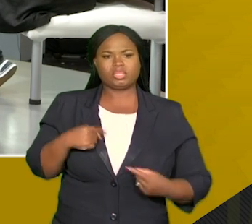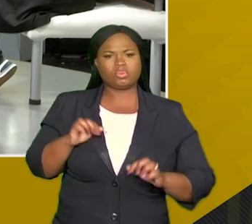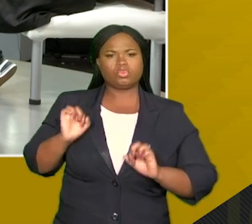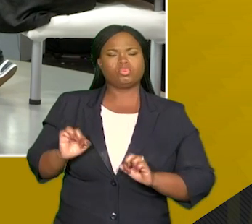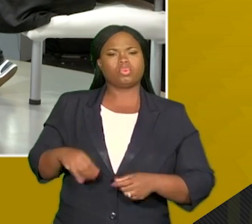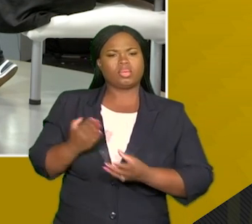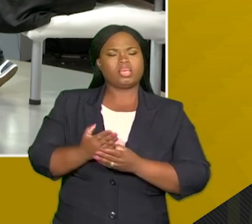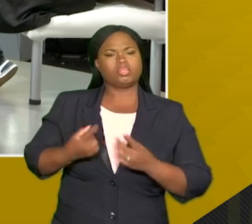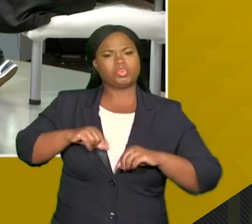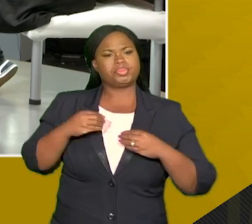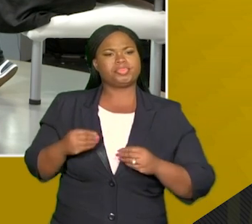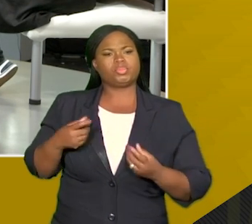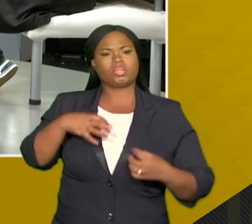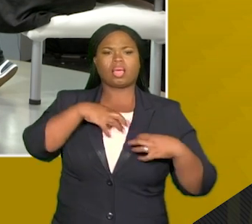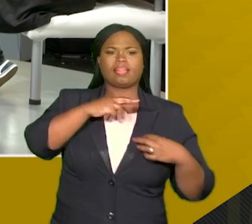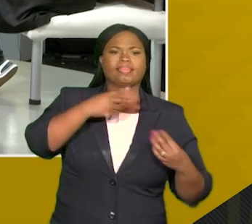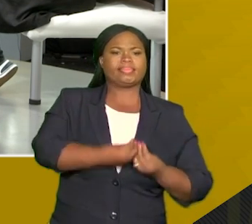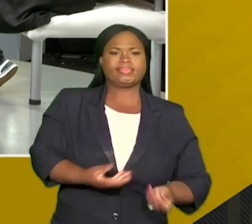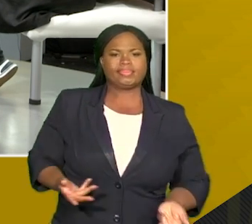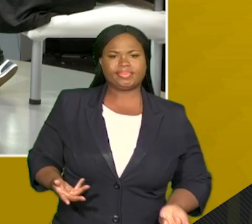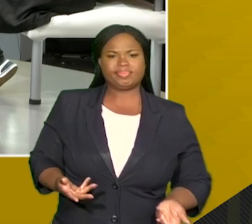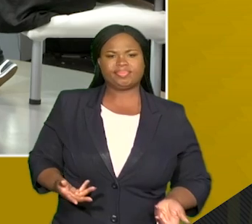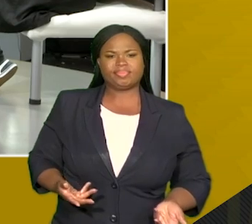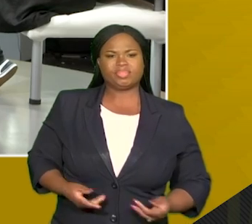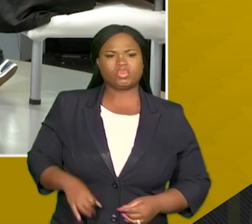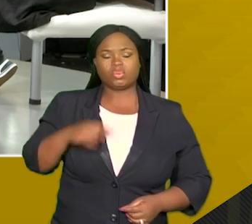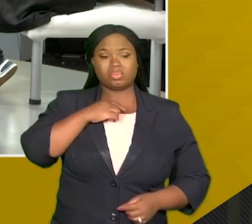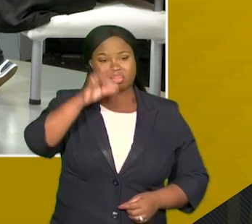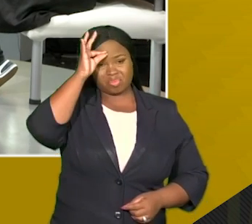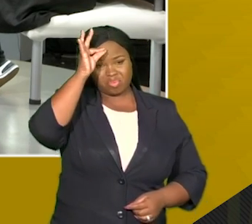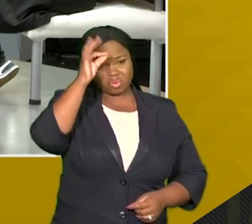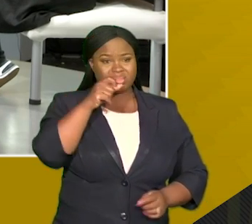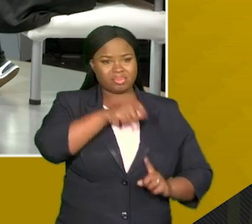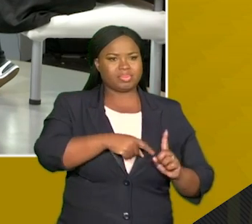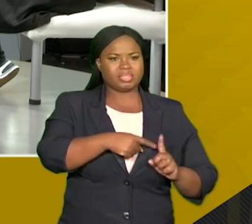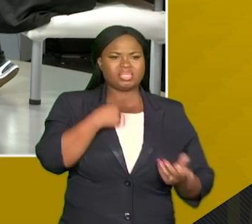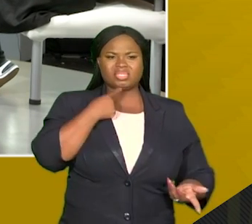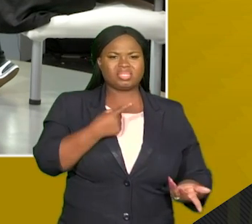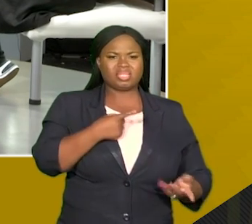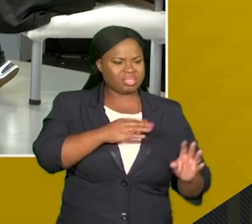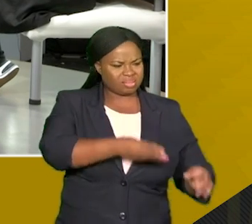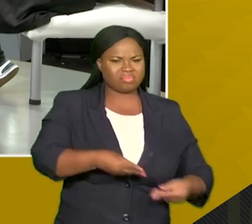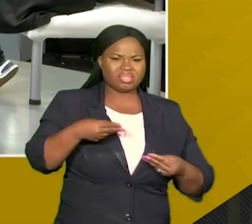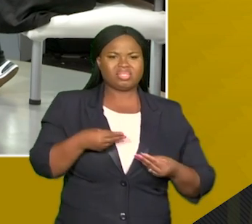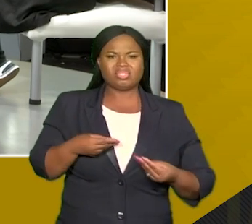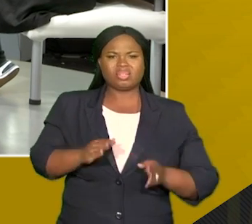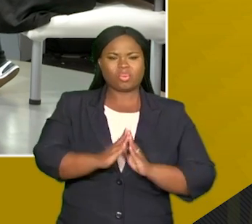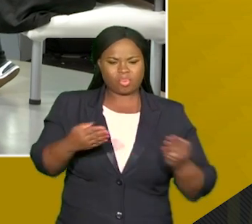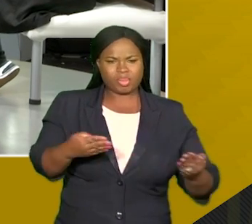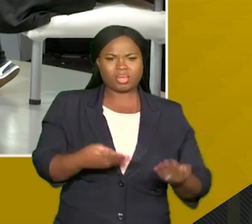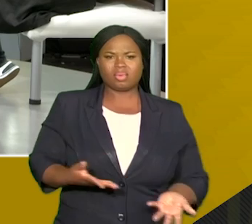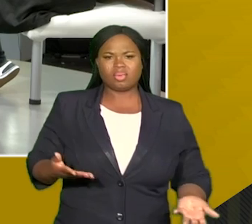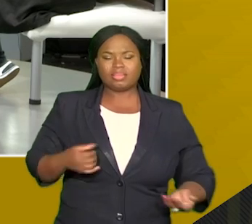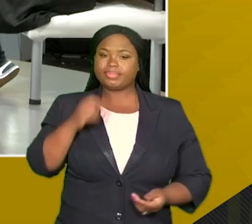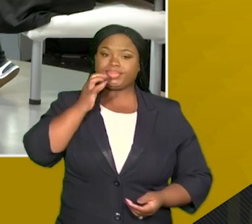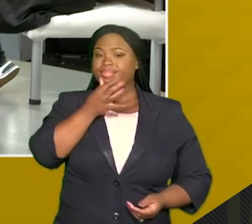AK. Sure. What and should the, I do after and that? Case is I mean, it's a police handled. Officer, pick up the file, open it, and tell us how far. Or